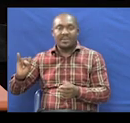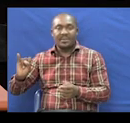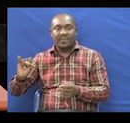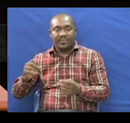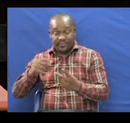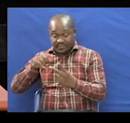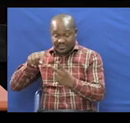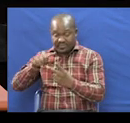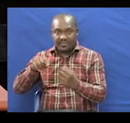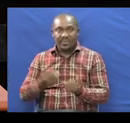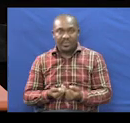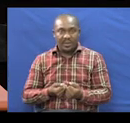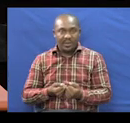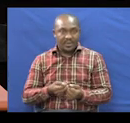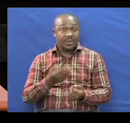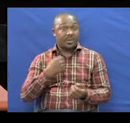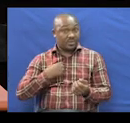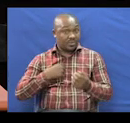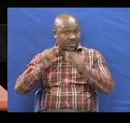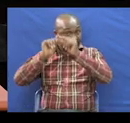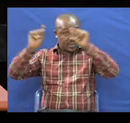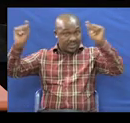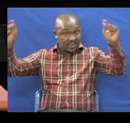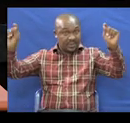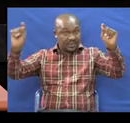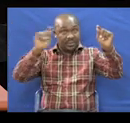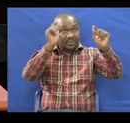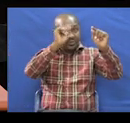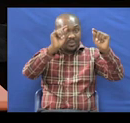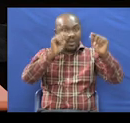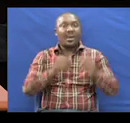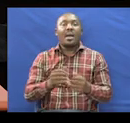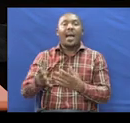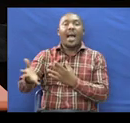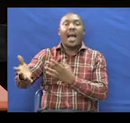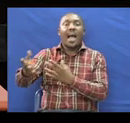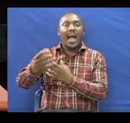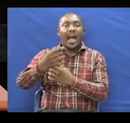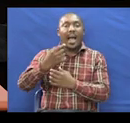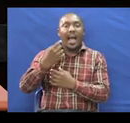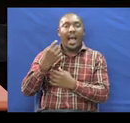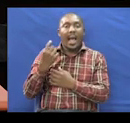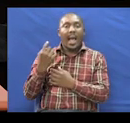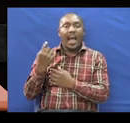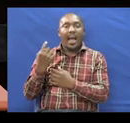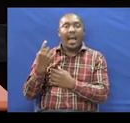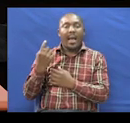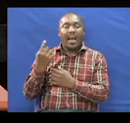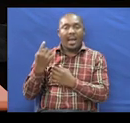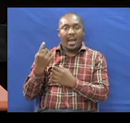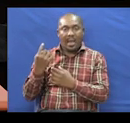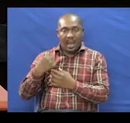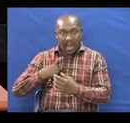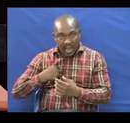me write these two sentences on the board. I can take